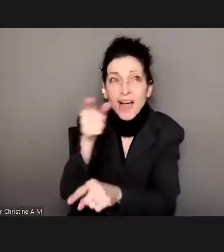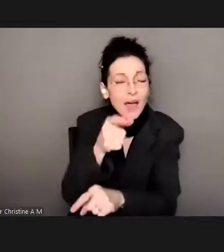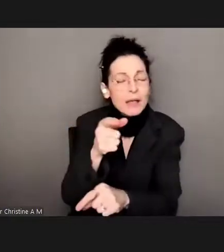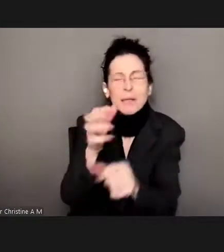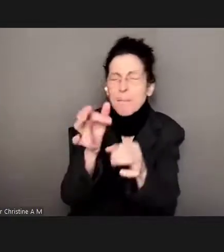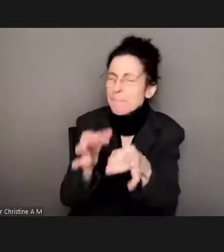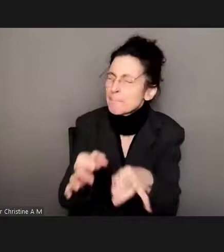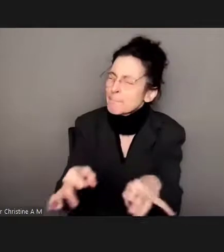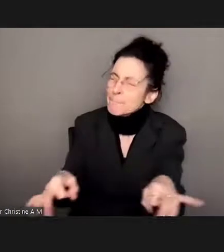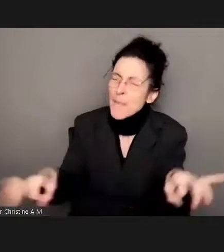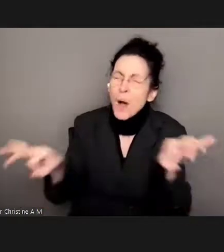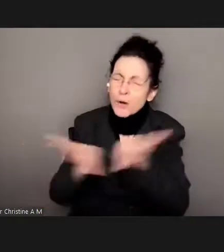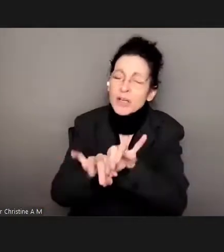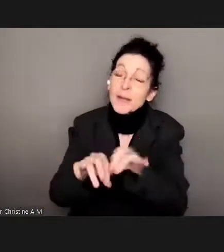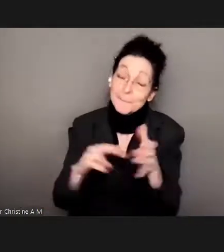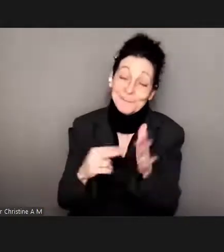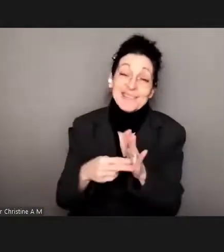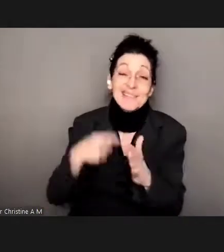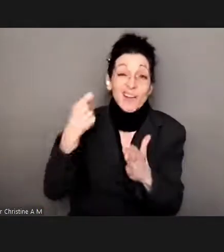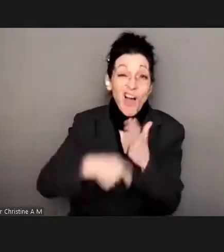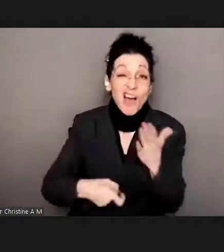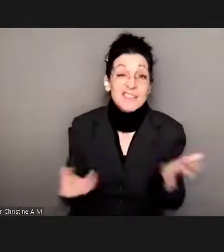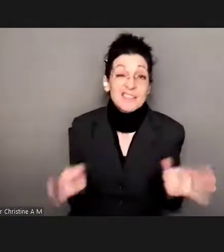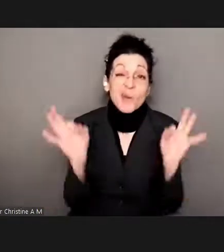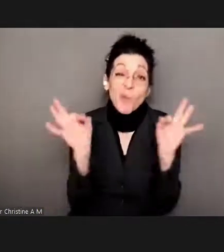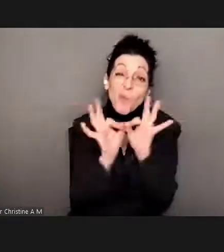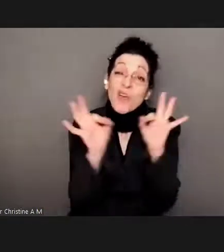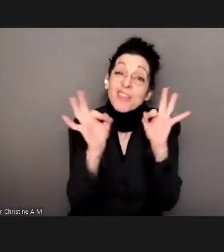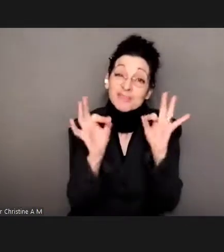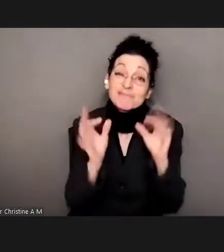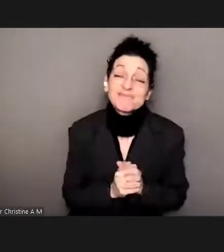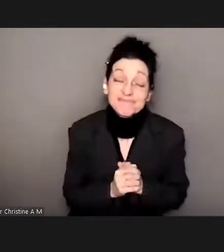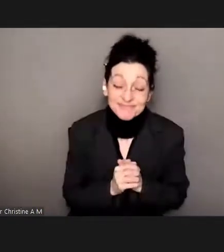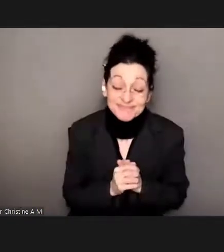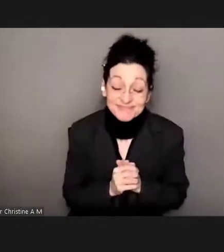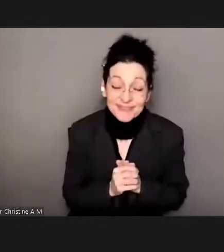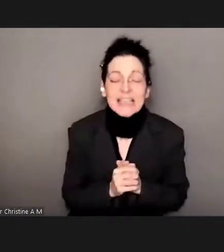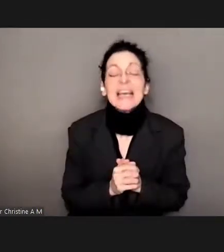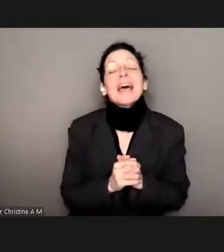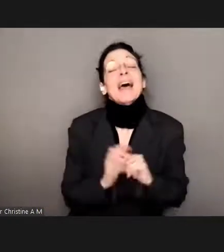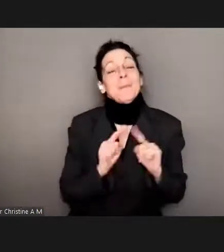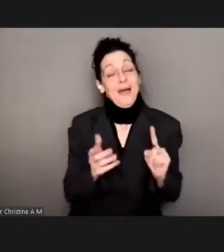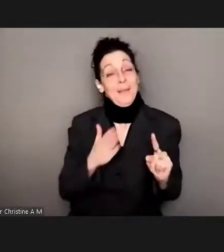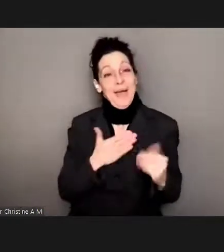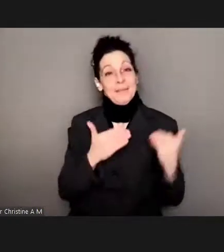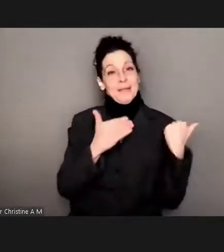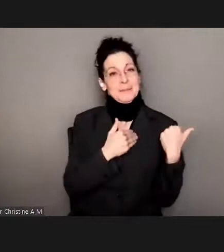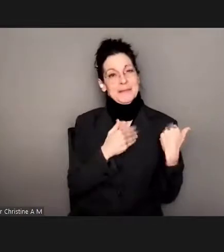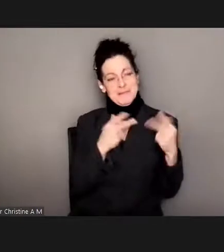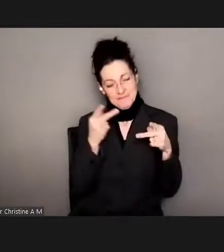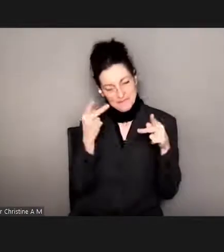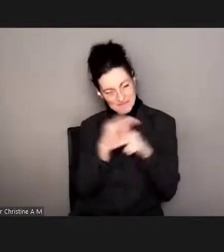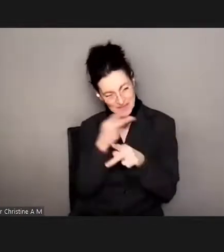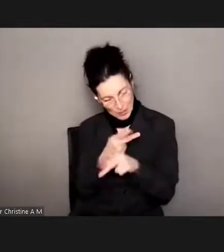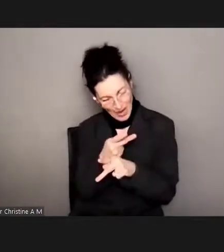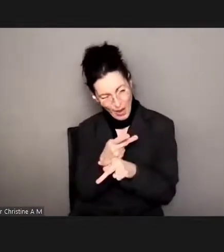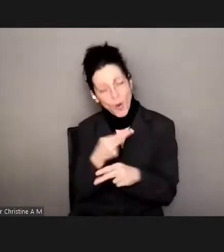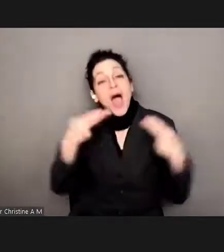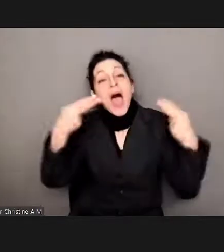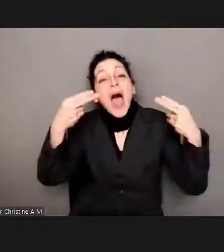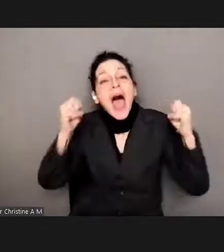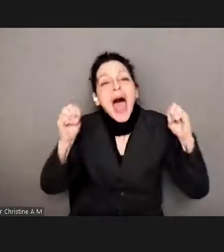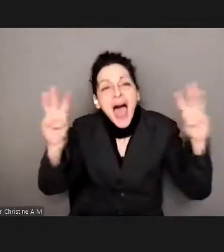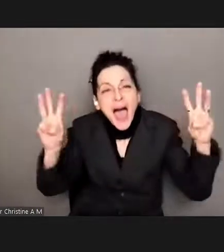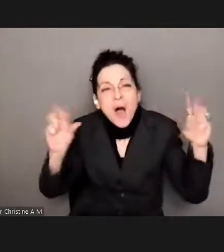how can we then work it into our budget? For me, then it's conversations with our financial officers higher up to be like, how can